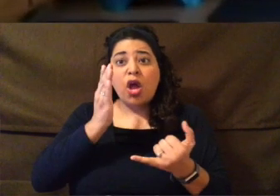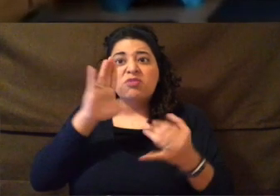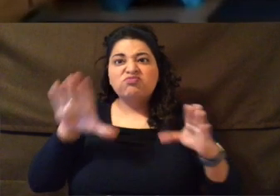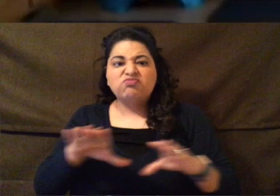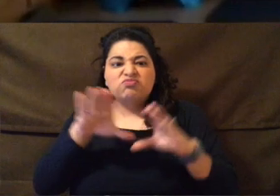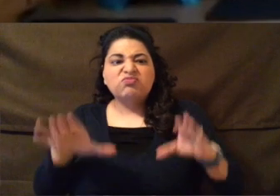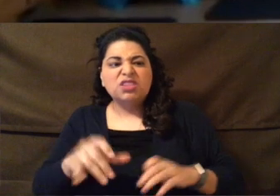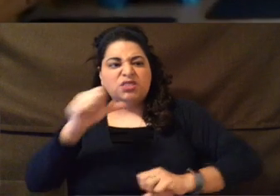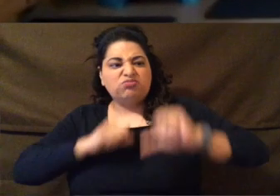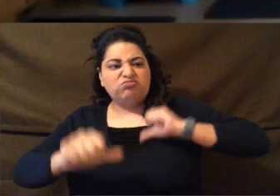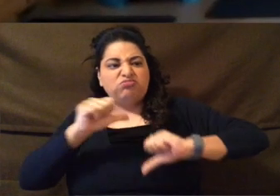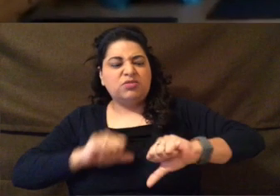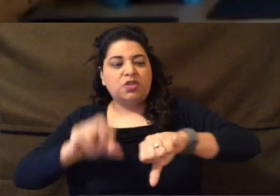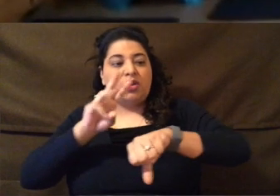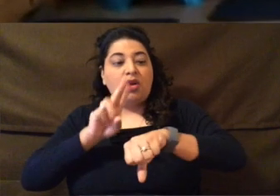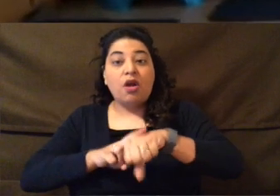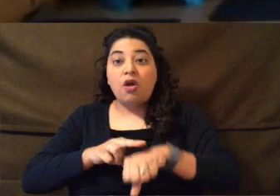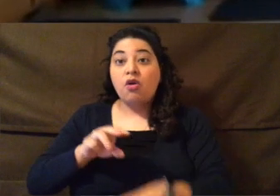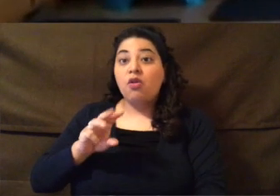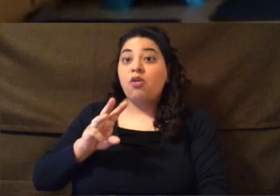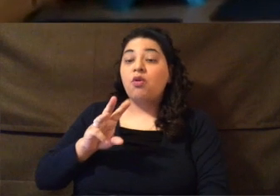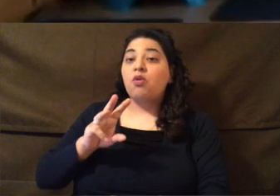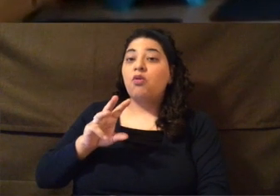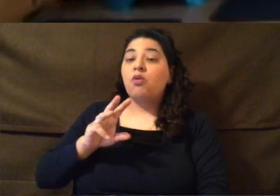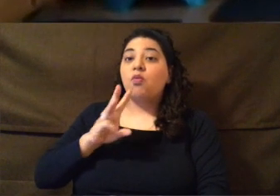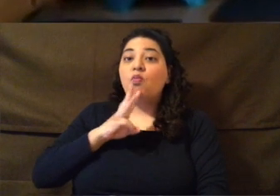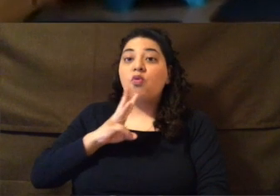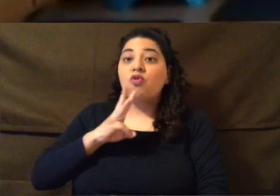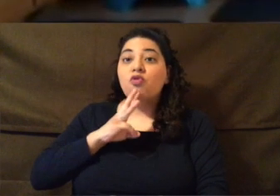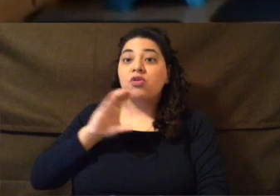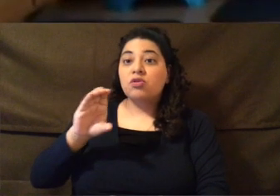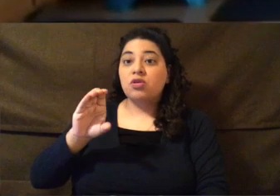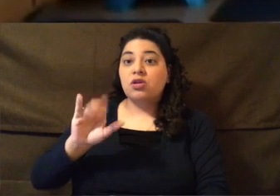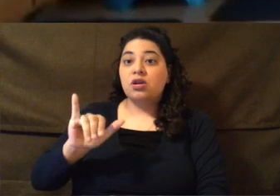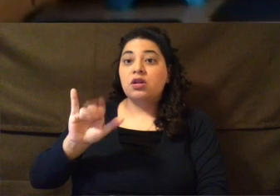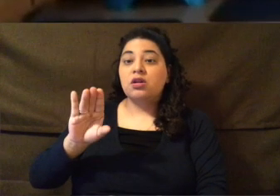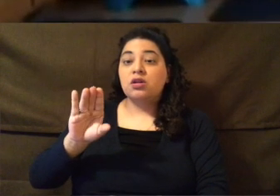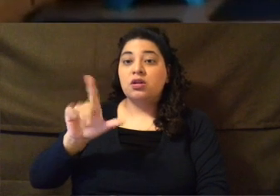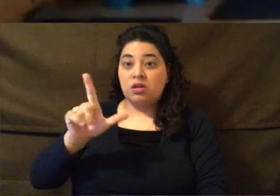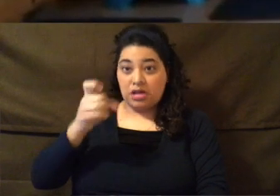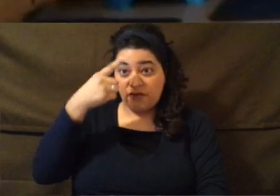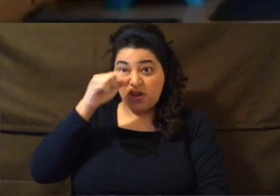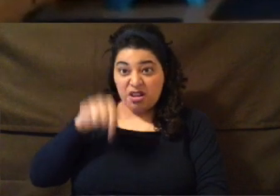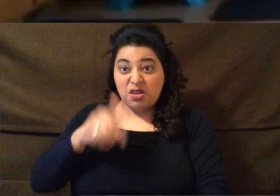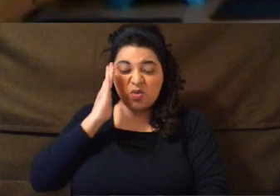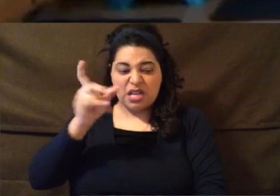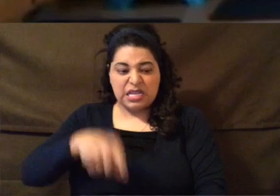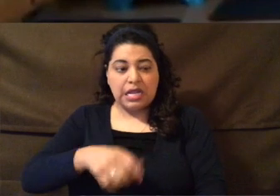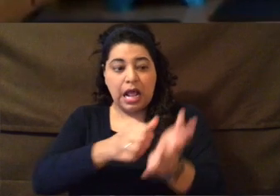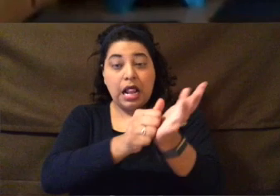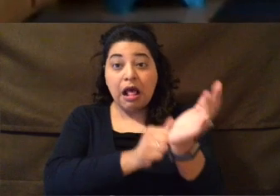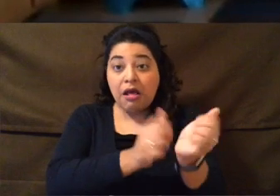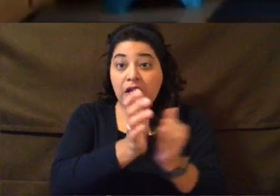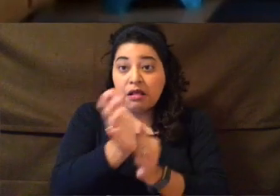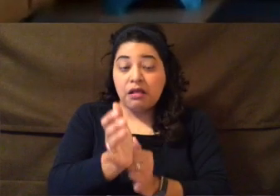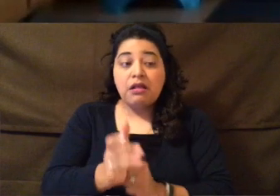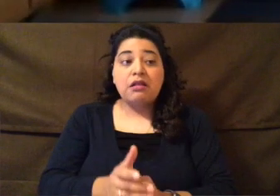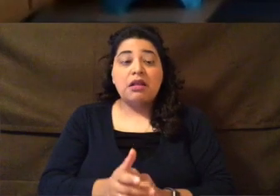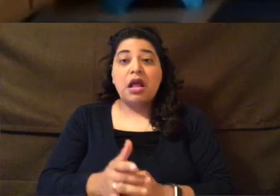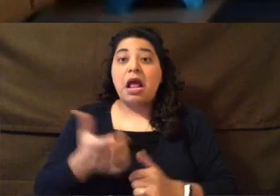Today, I'm going to do an experiment on the water cycle. For this experiment, you'll need a pair of